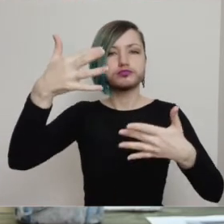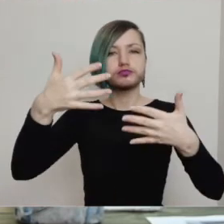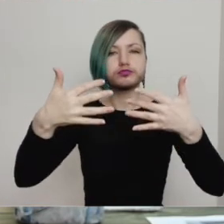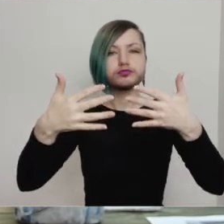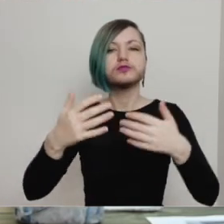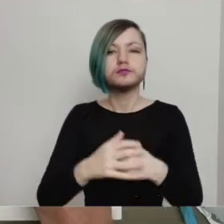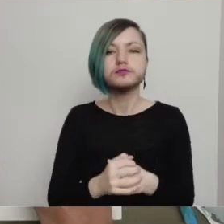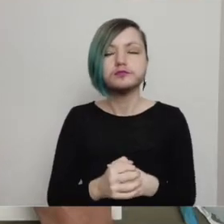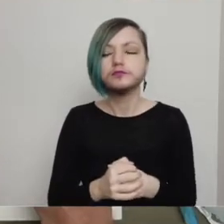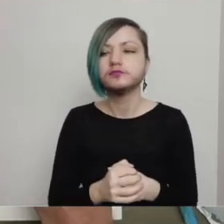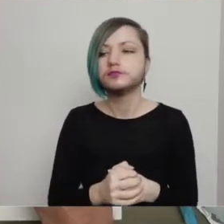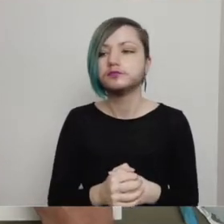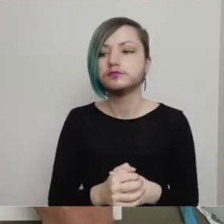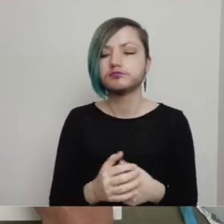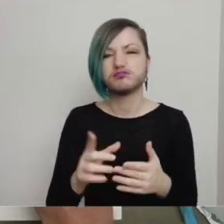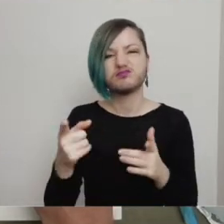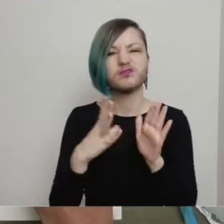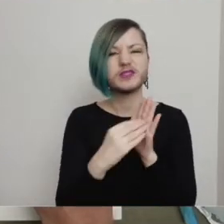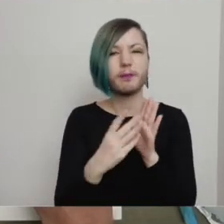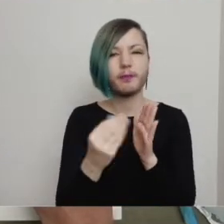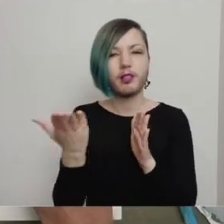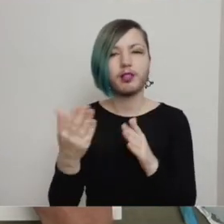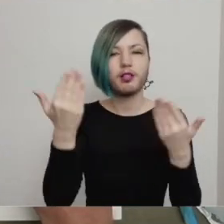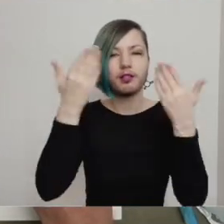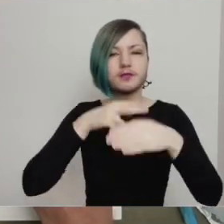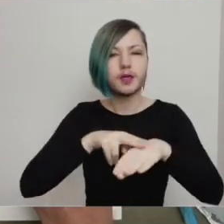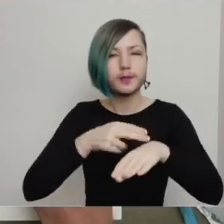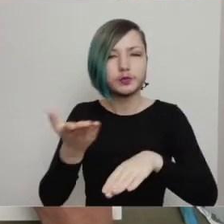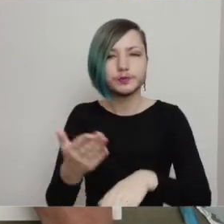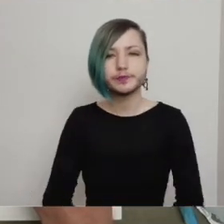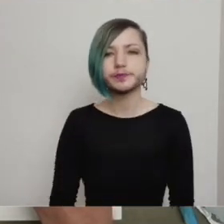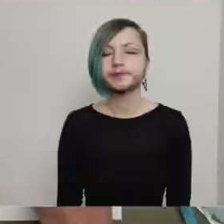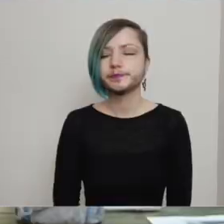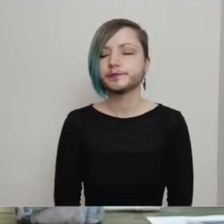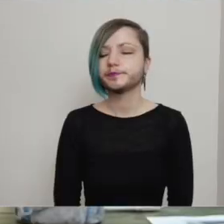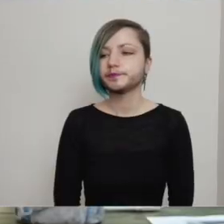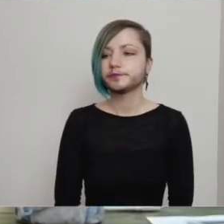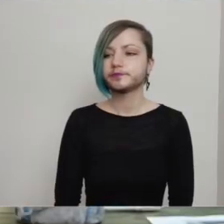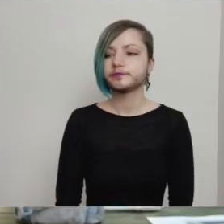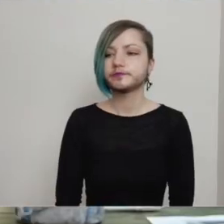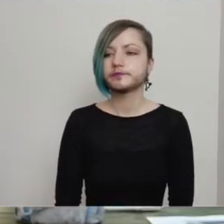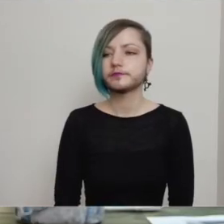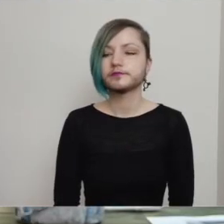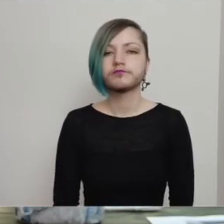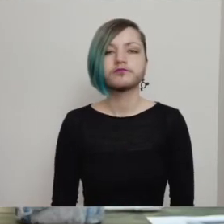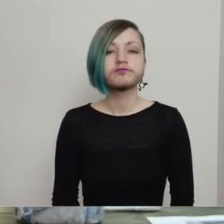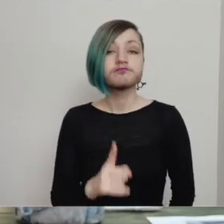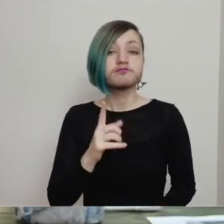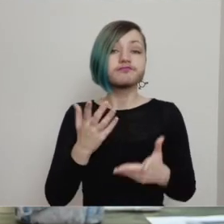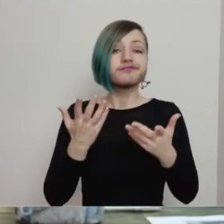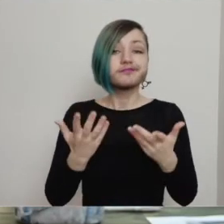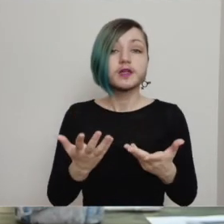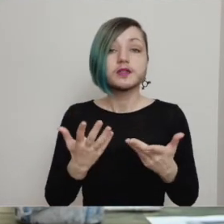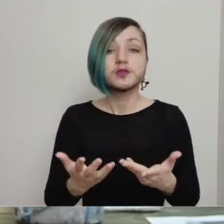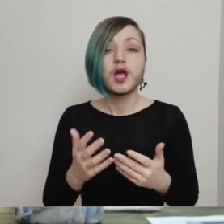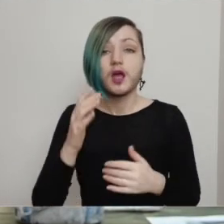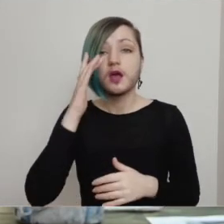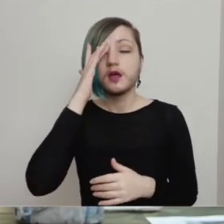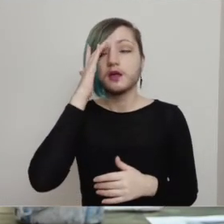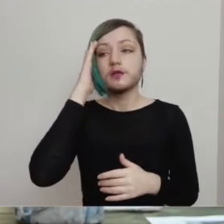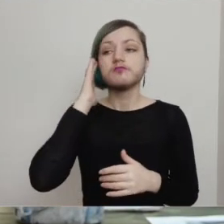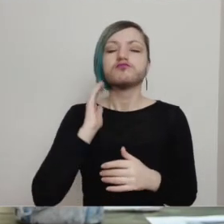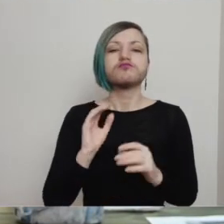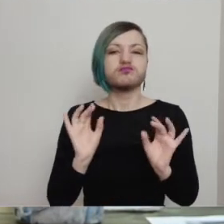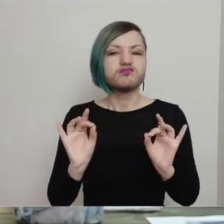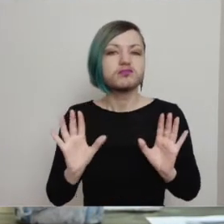like this, basically. You know, for example, a bit of blue. But for the purposes there, I'm just going to leave